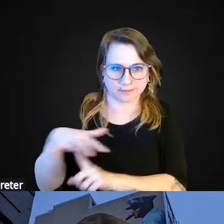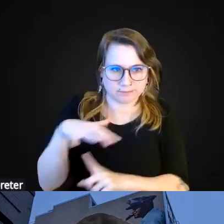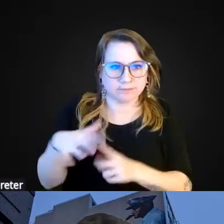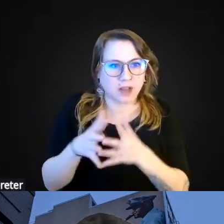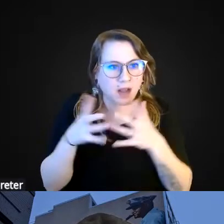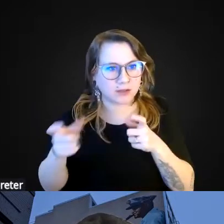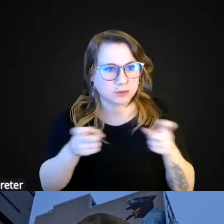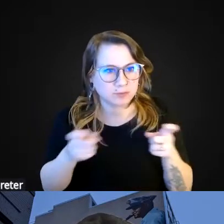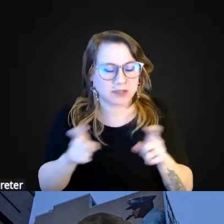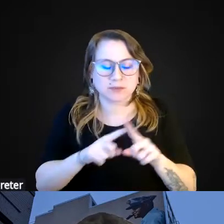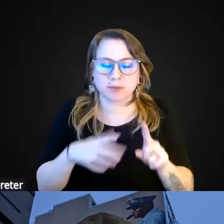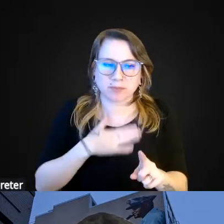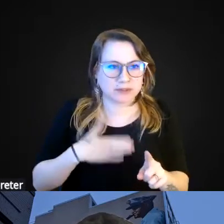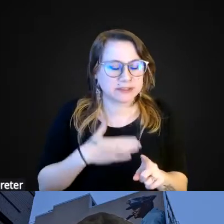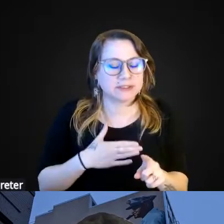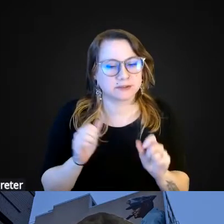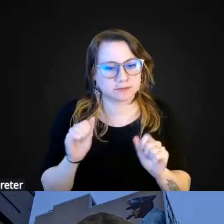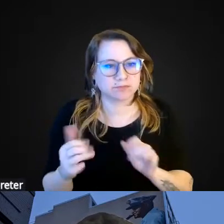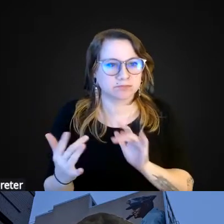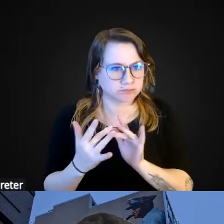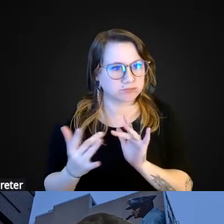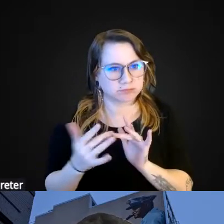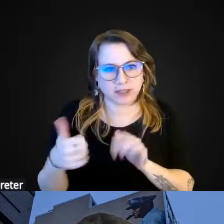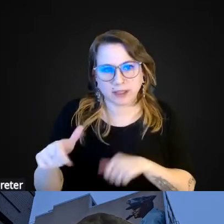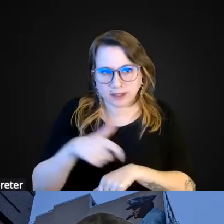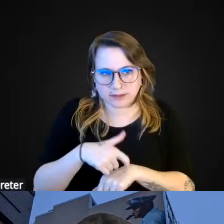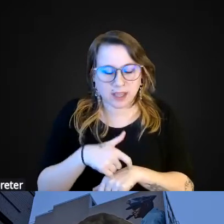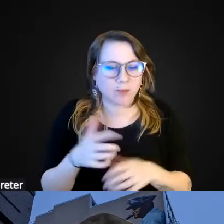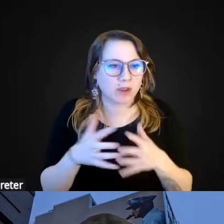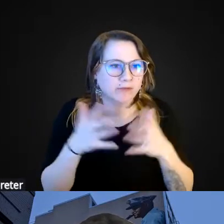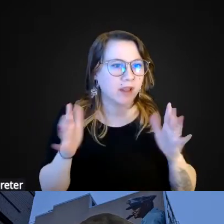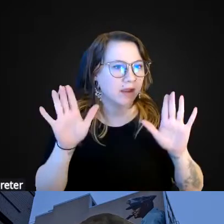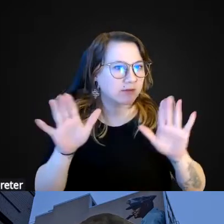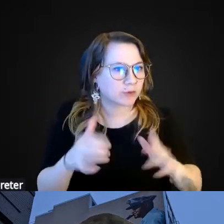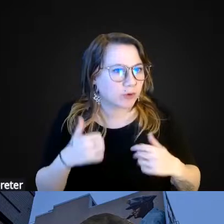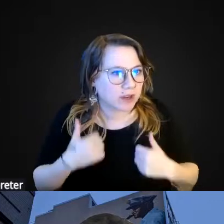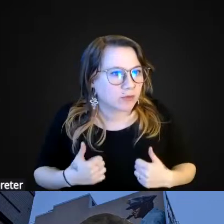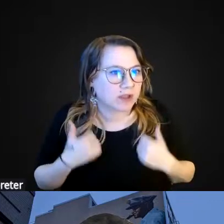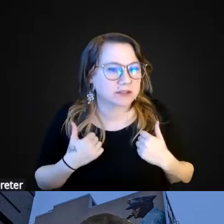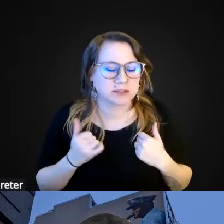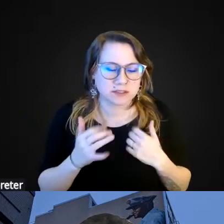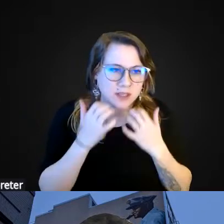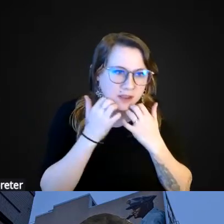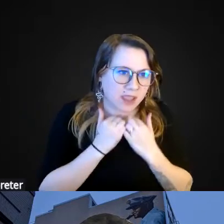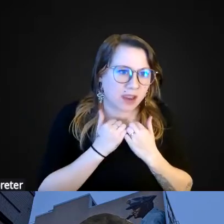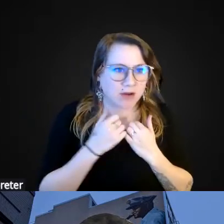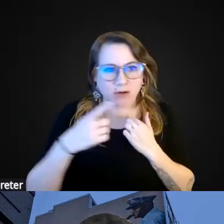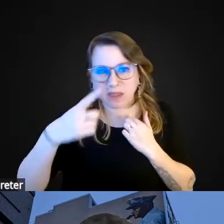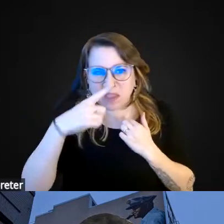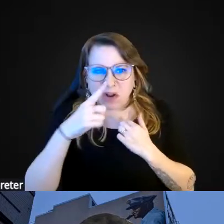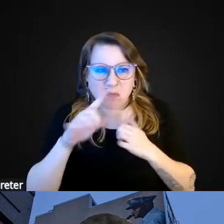but we do have some really great residents that care and they don't mind getting their hands dirty. So thank you for y'all.